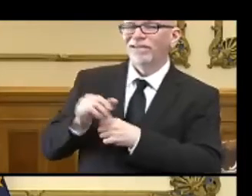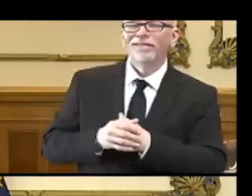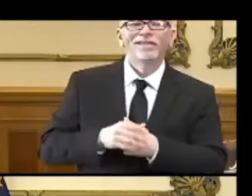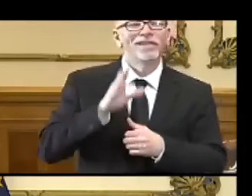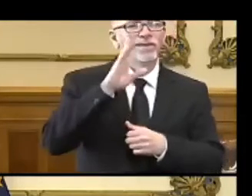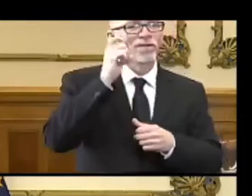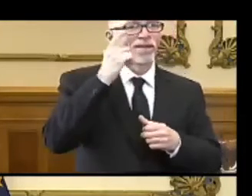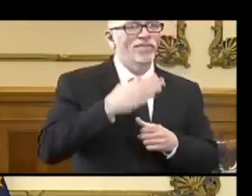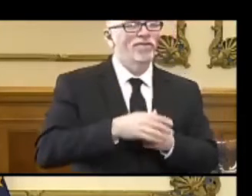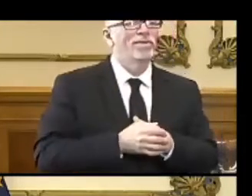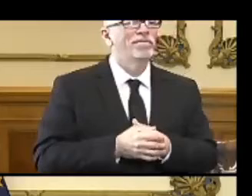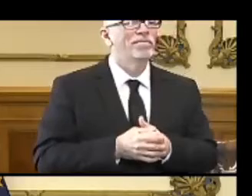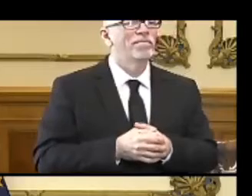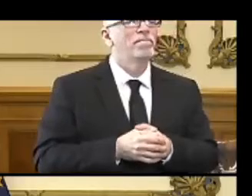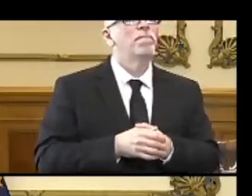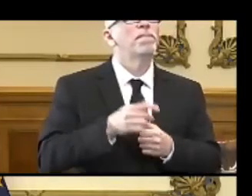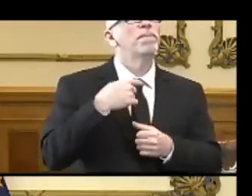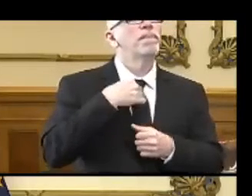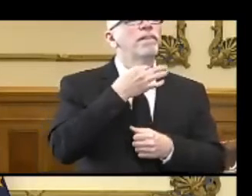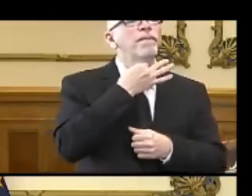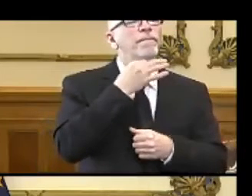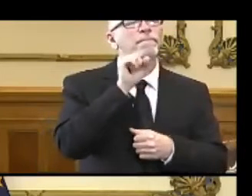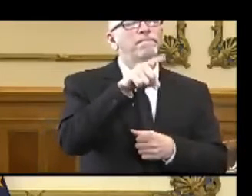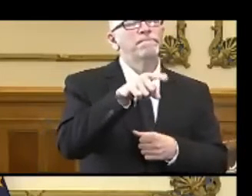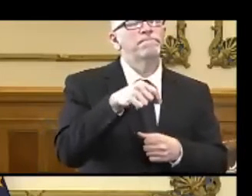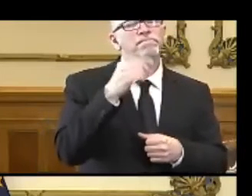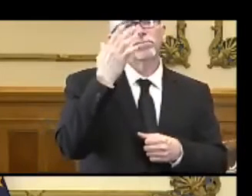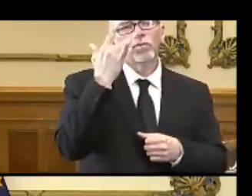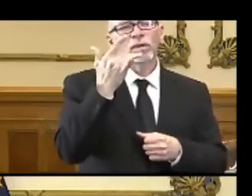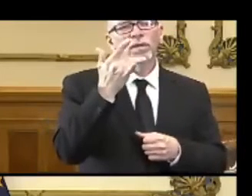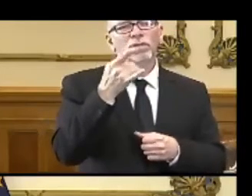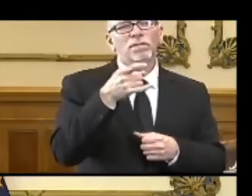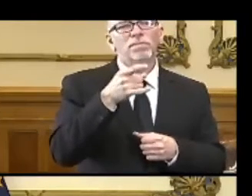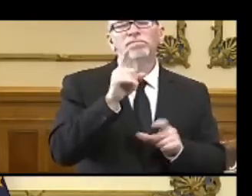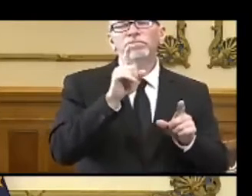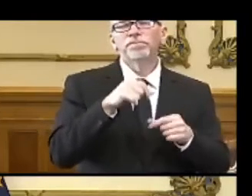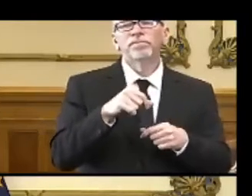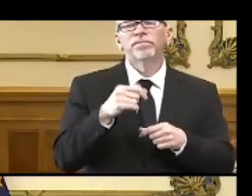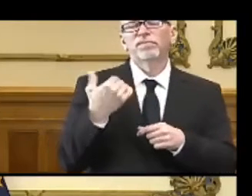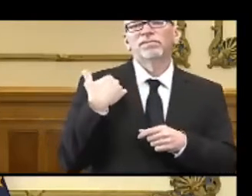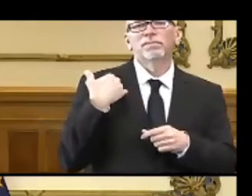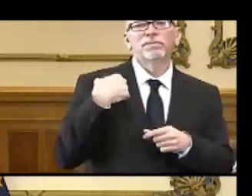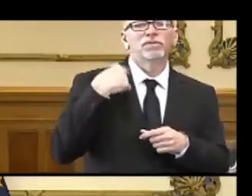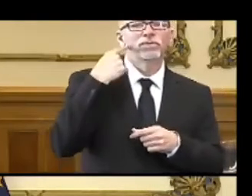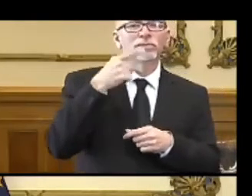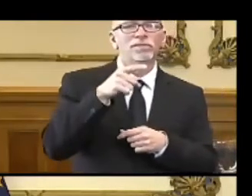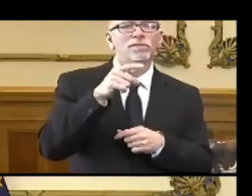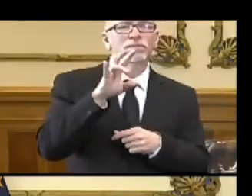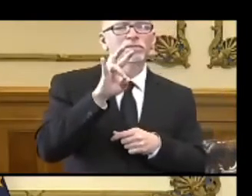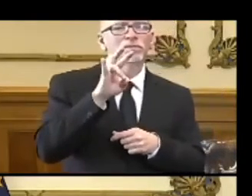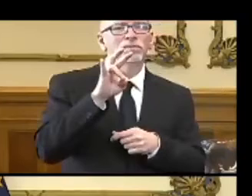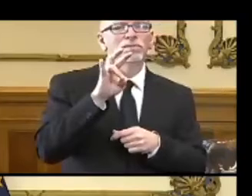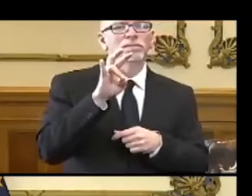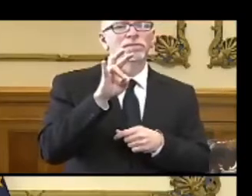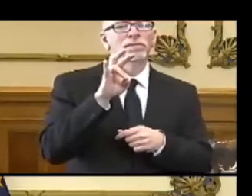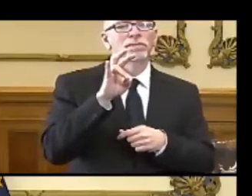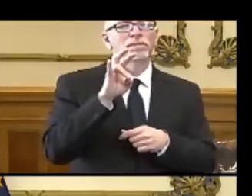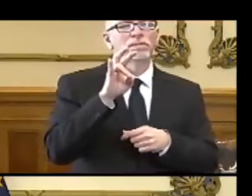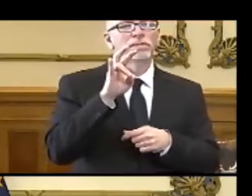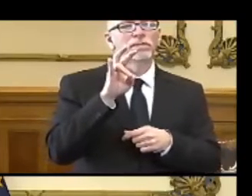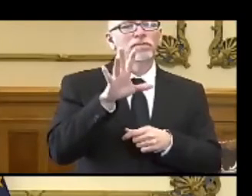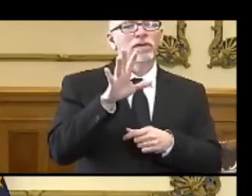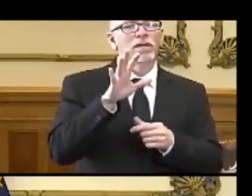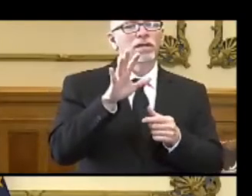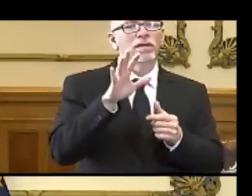Hello, Governor. I was wondering why you, recently a group of 75 doctors sent you a letter